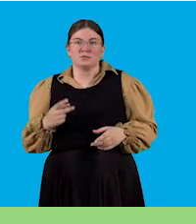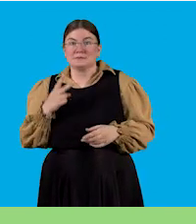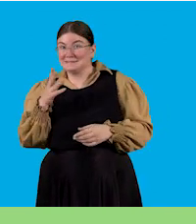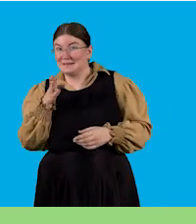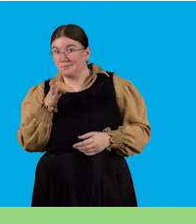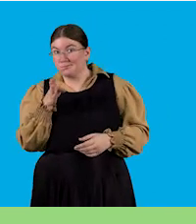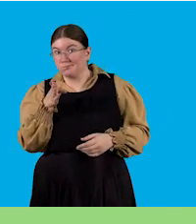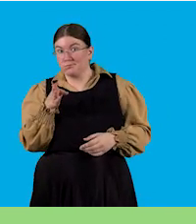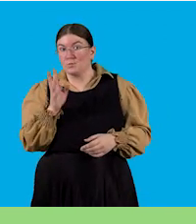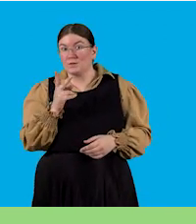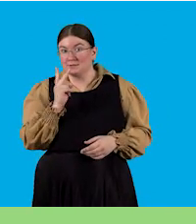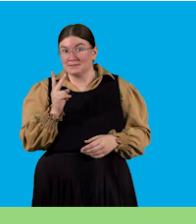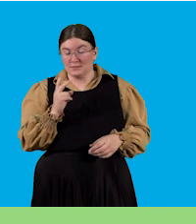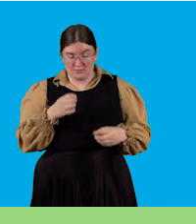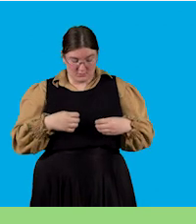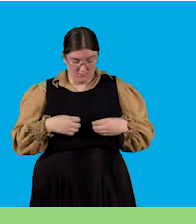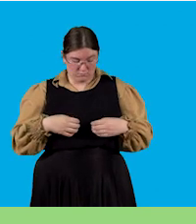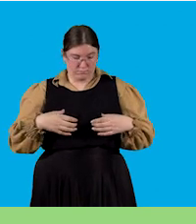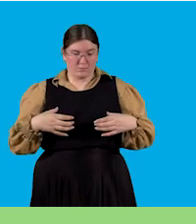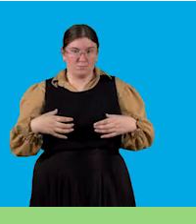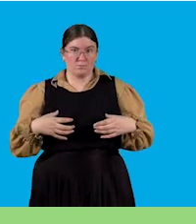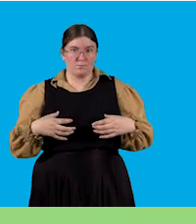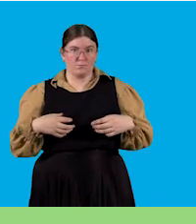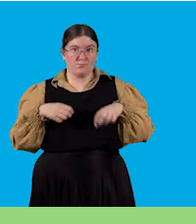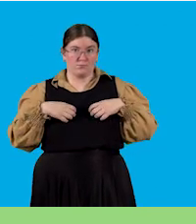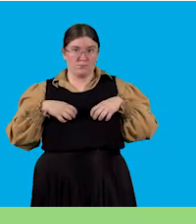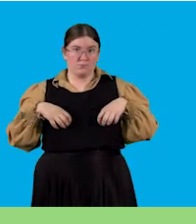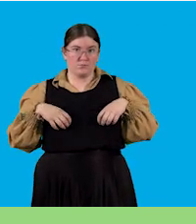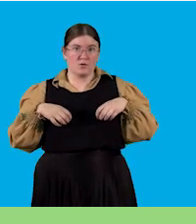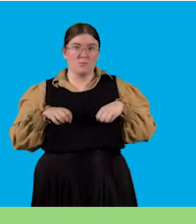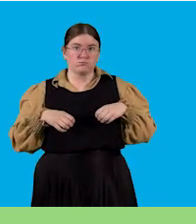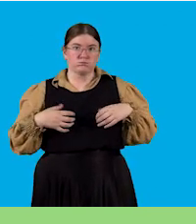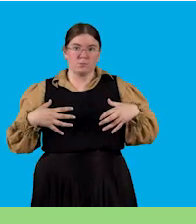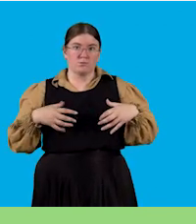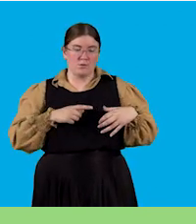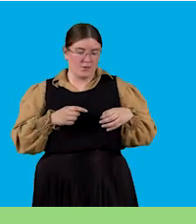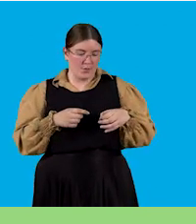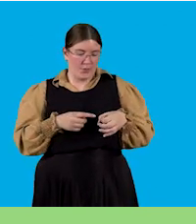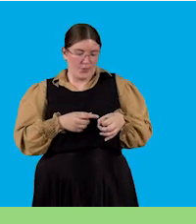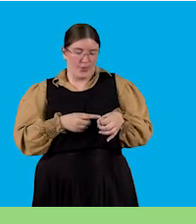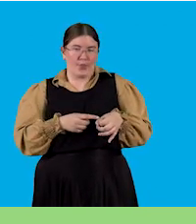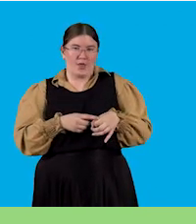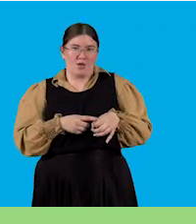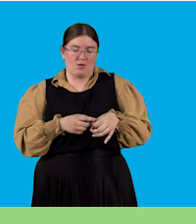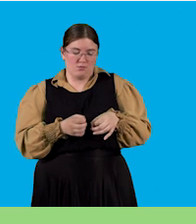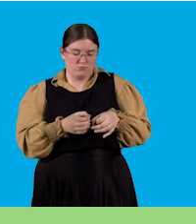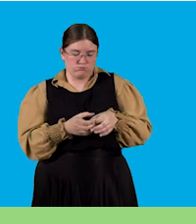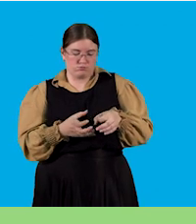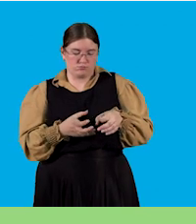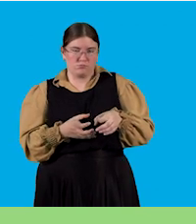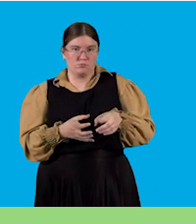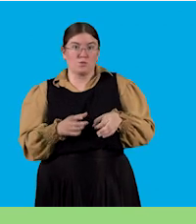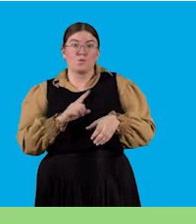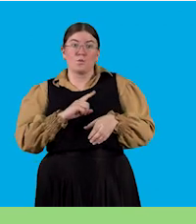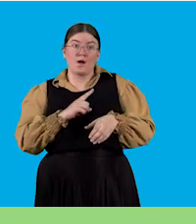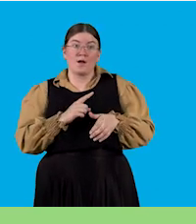bronchi, you will see that the lining is inflamed or swollen, so the opening is narrow,